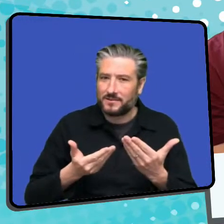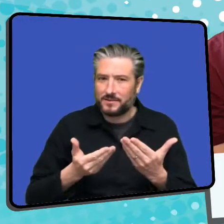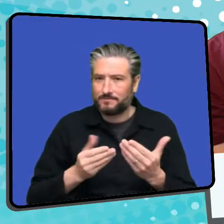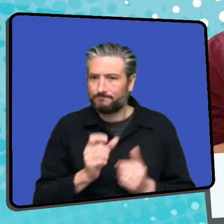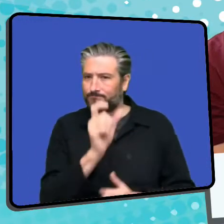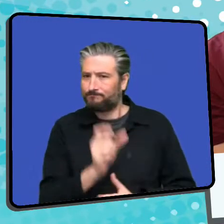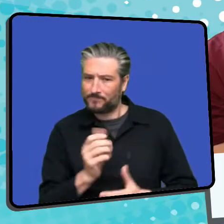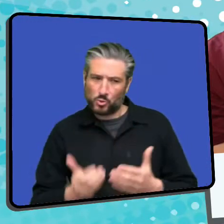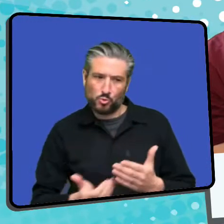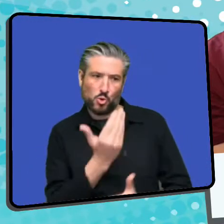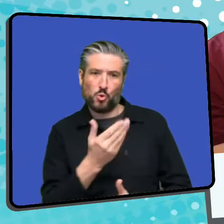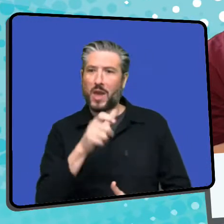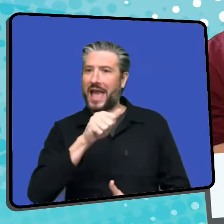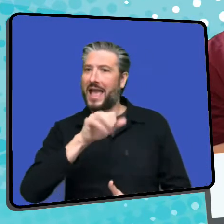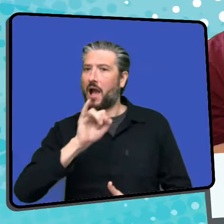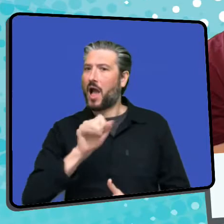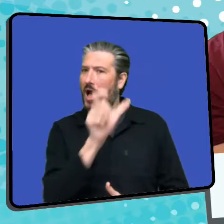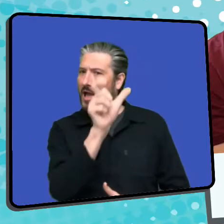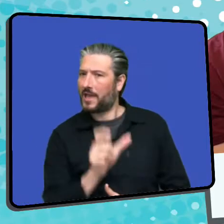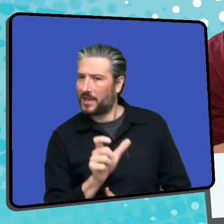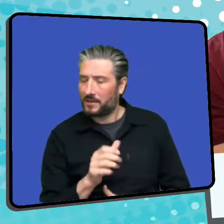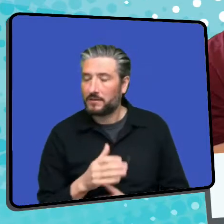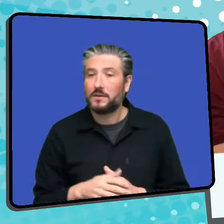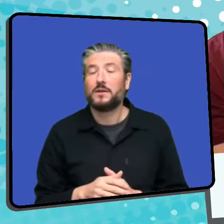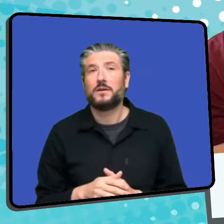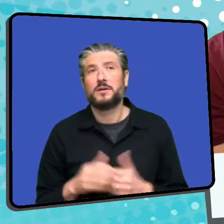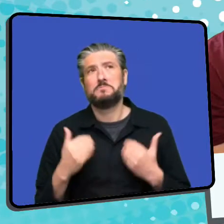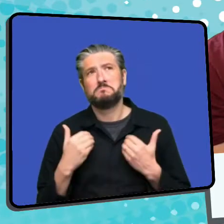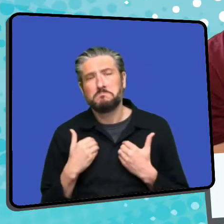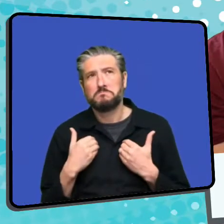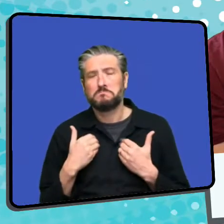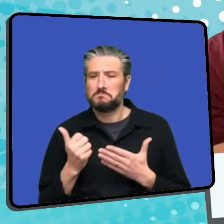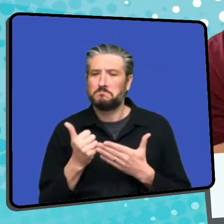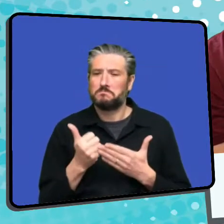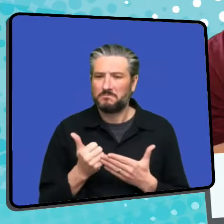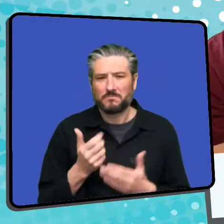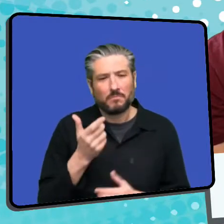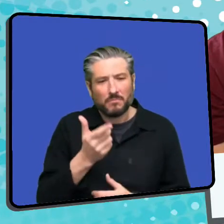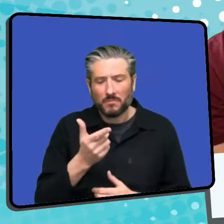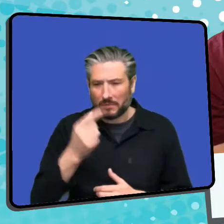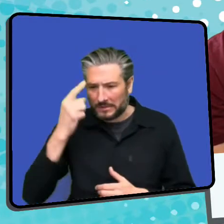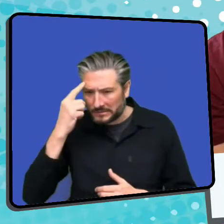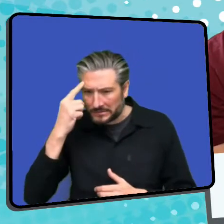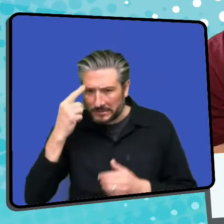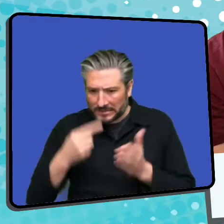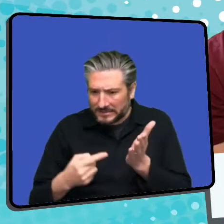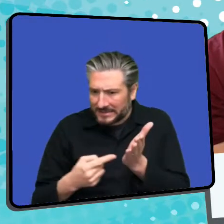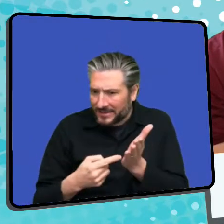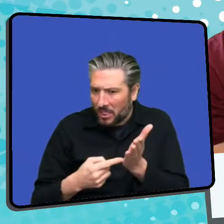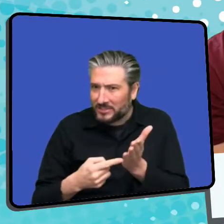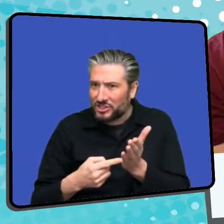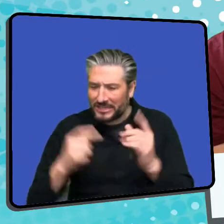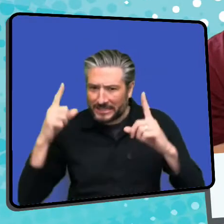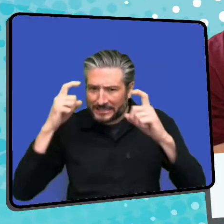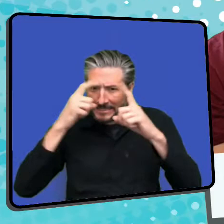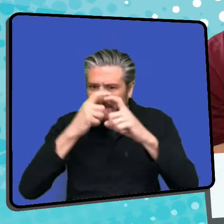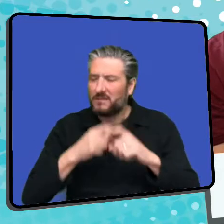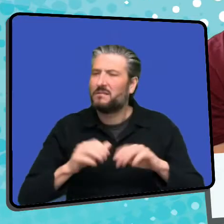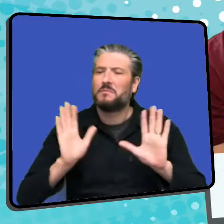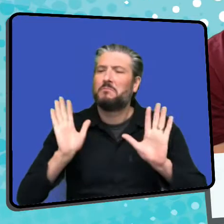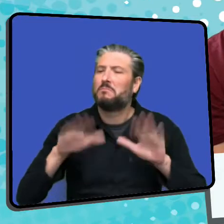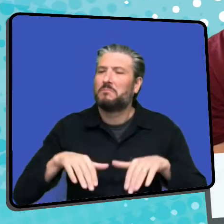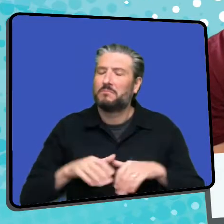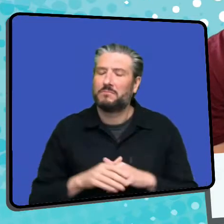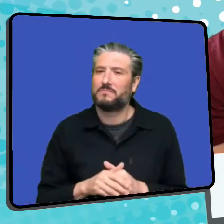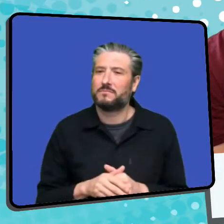Don't worry too much about the tech, I think. Especially coming from a very non-technical background and getting into the field. There's enough people who